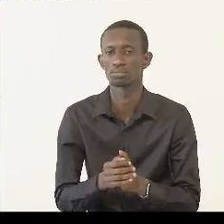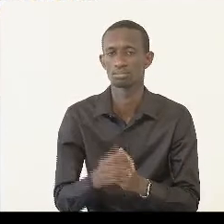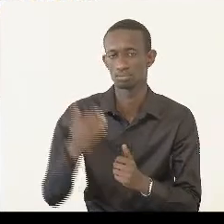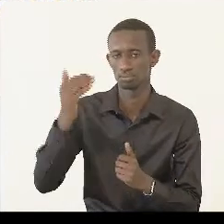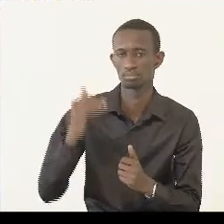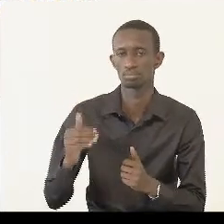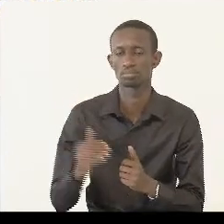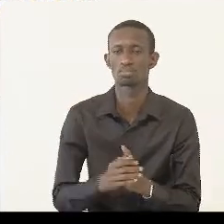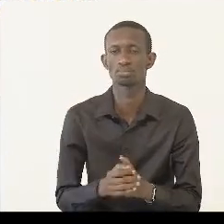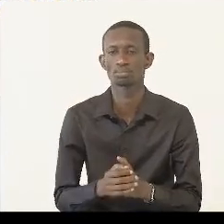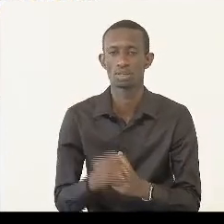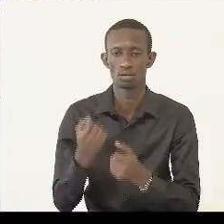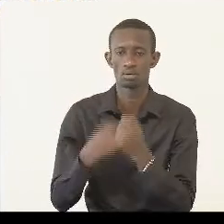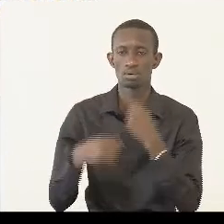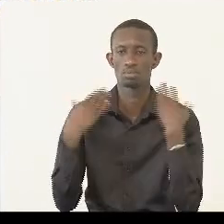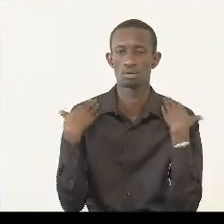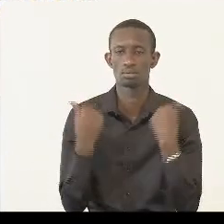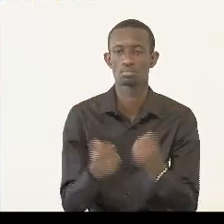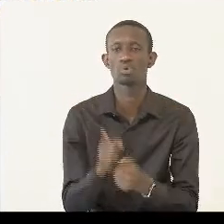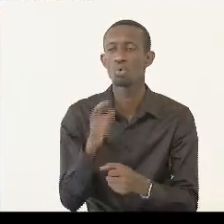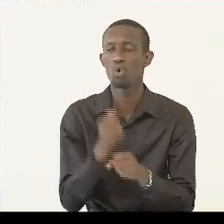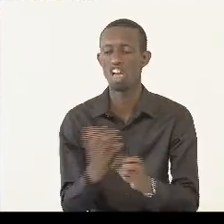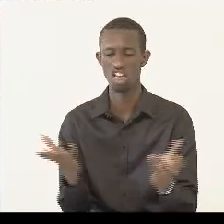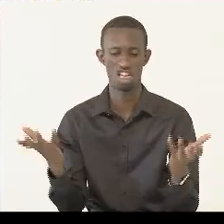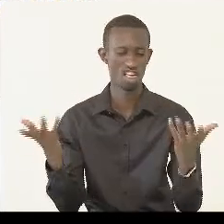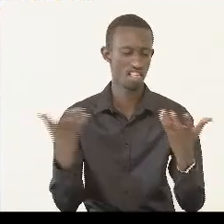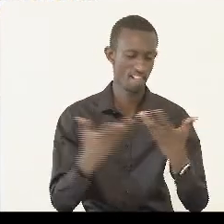of the assignment or the activity is matching.